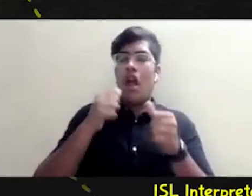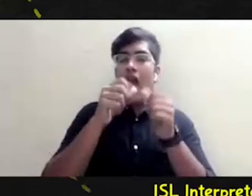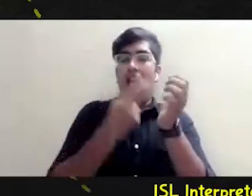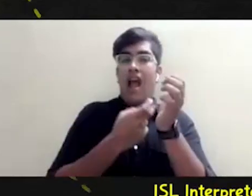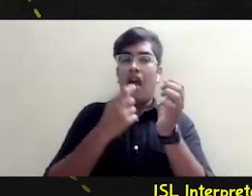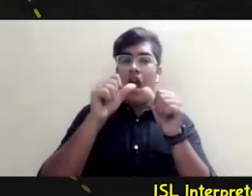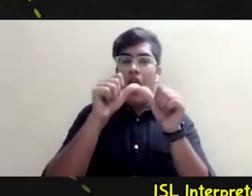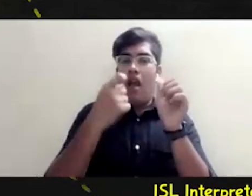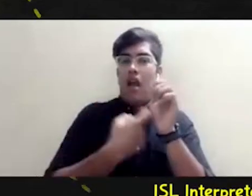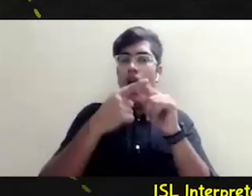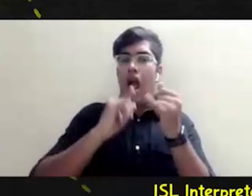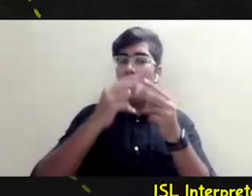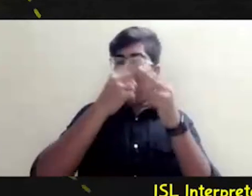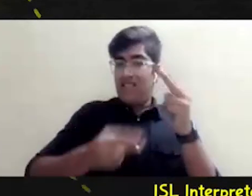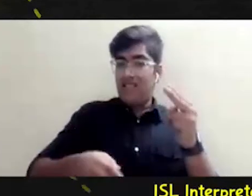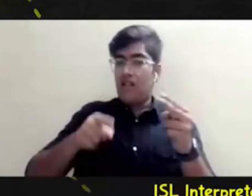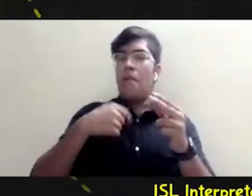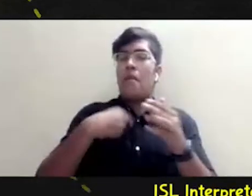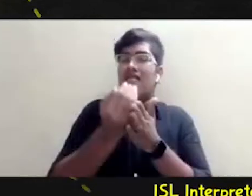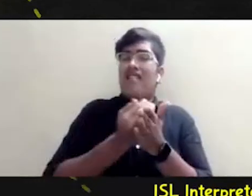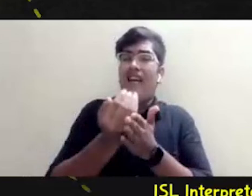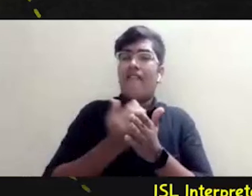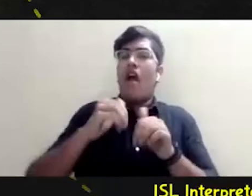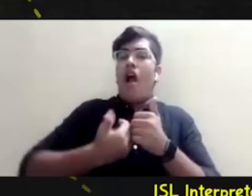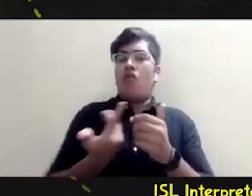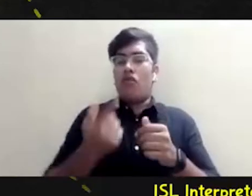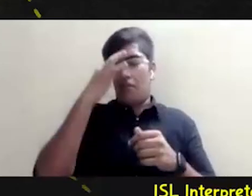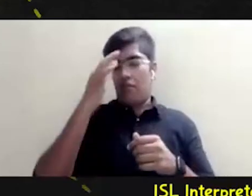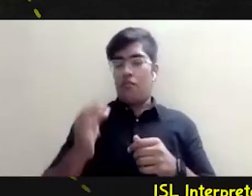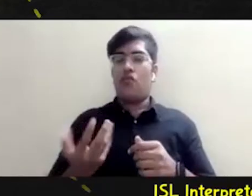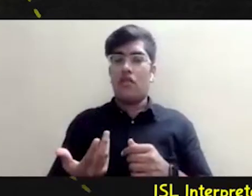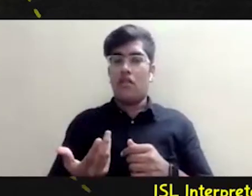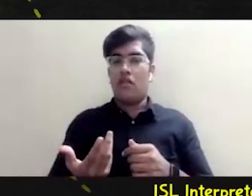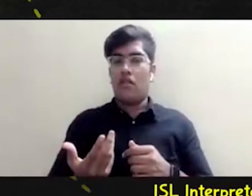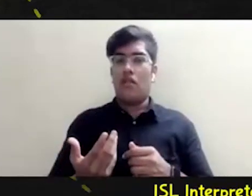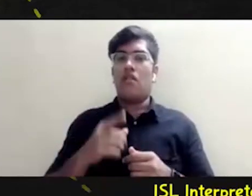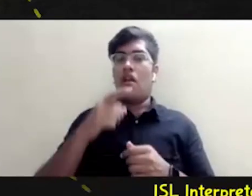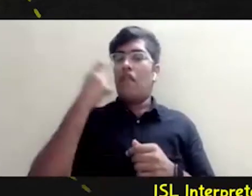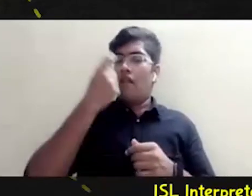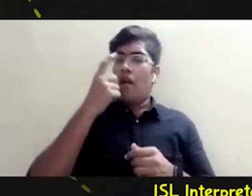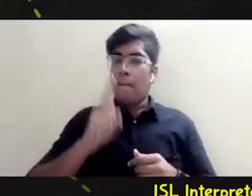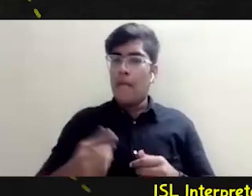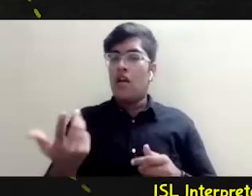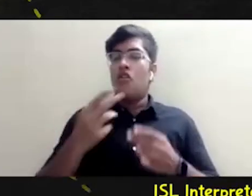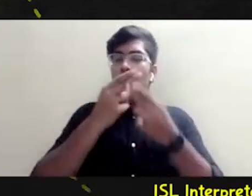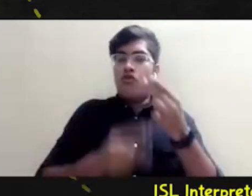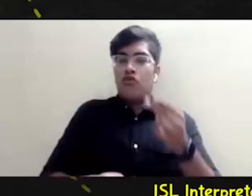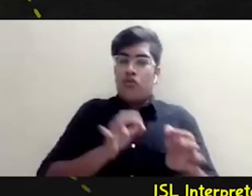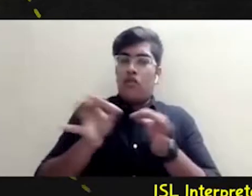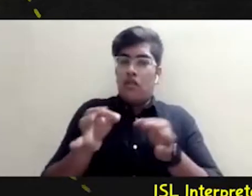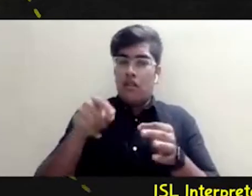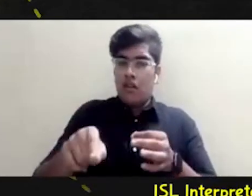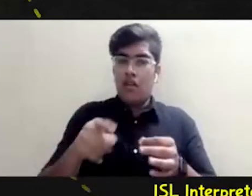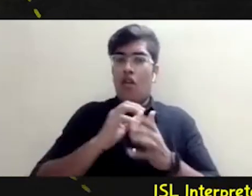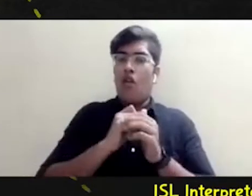to begin with, because there are art forms that have been recording data and stories. Storytelling has been so inherently